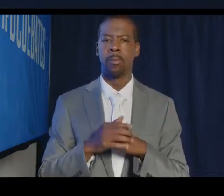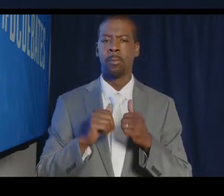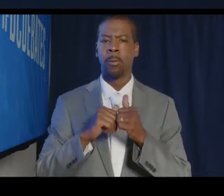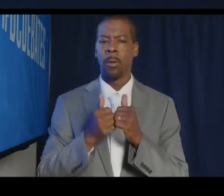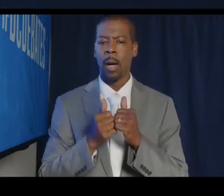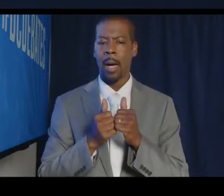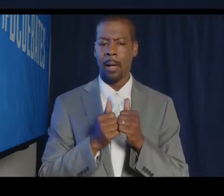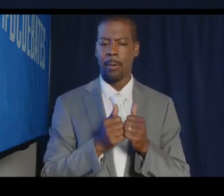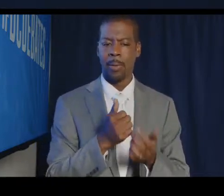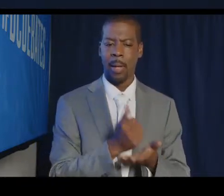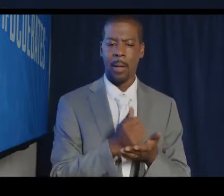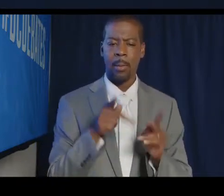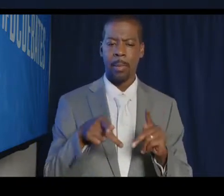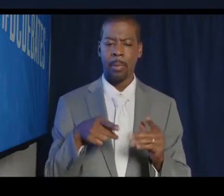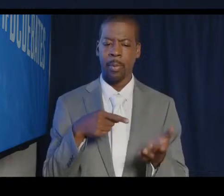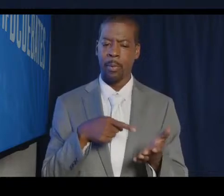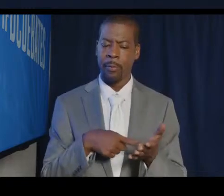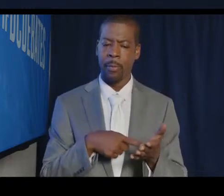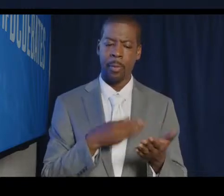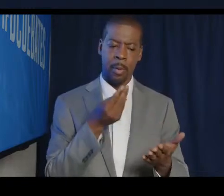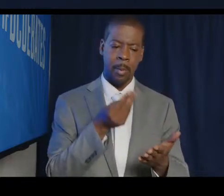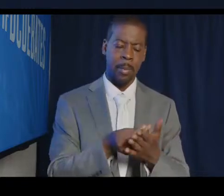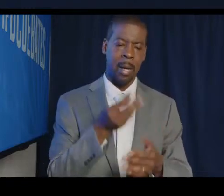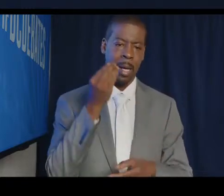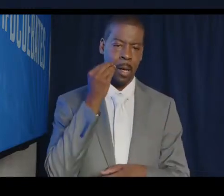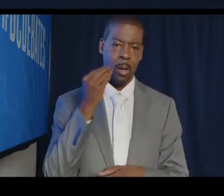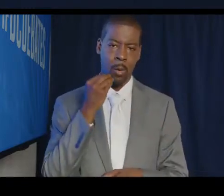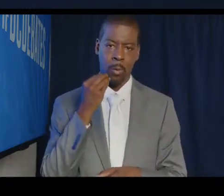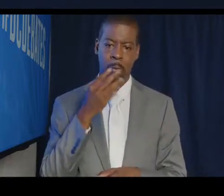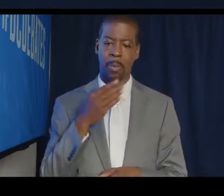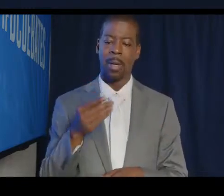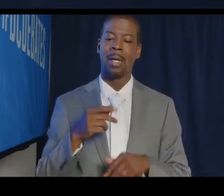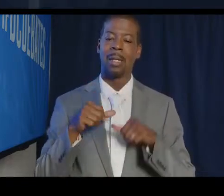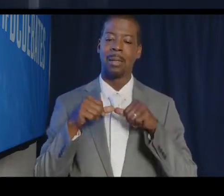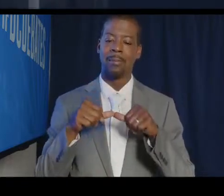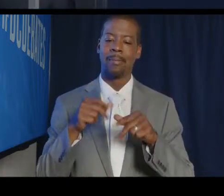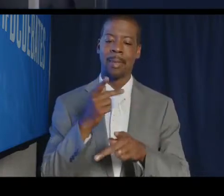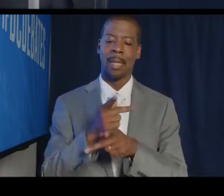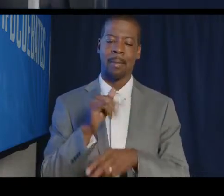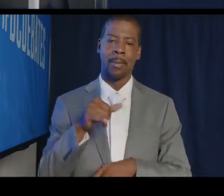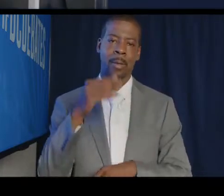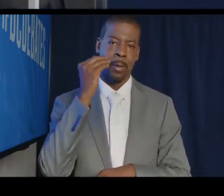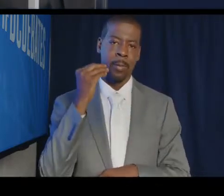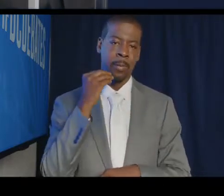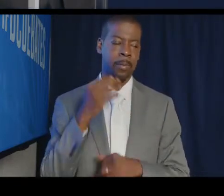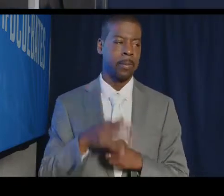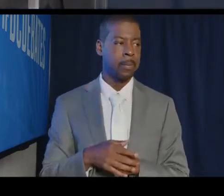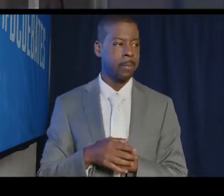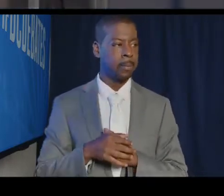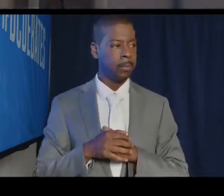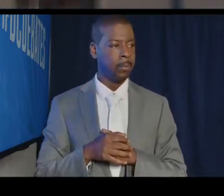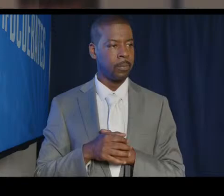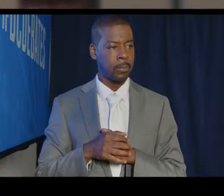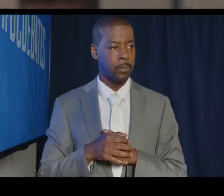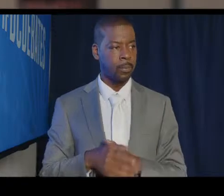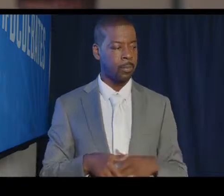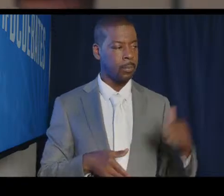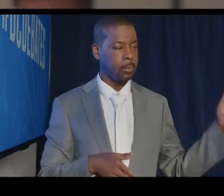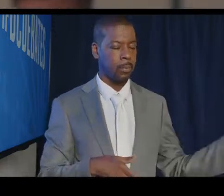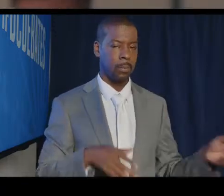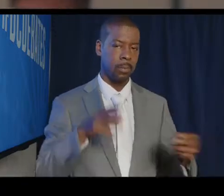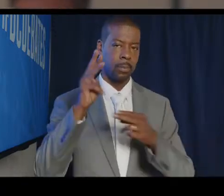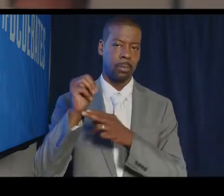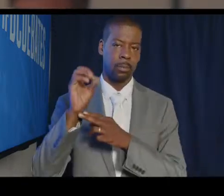to purchase homes here in the district, and folks who have homes get to keep them. Thank you. Mr. Moch. Thank